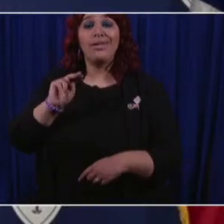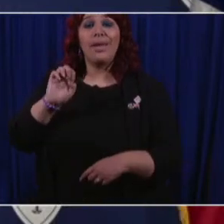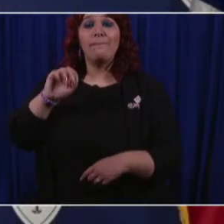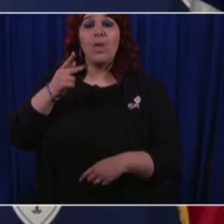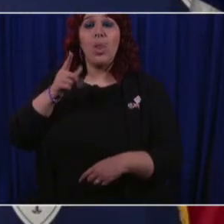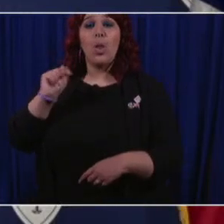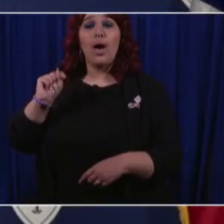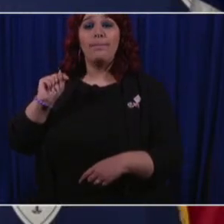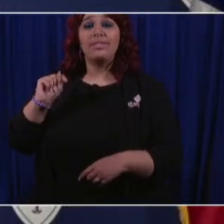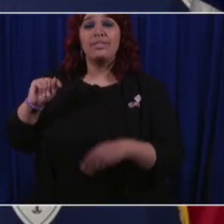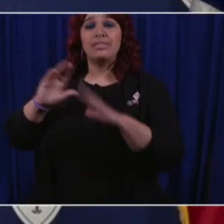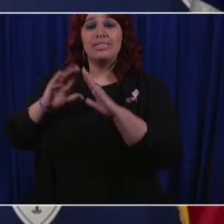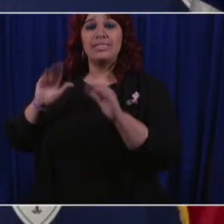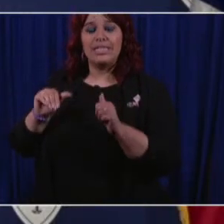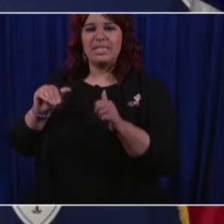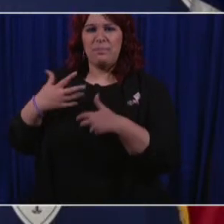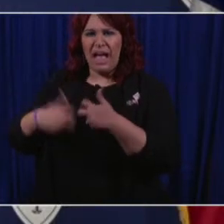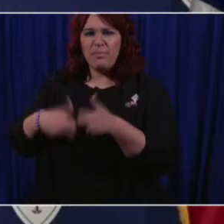made?